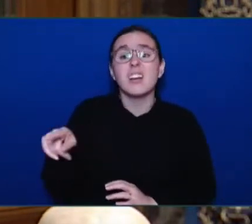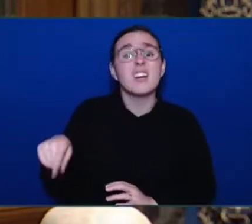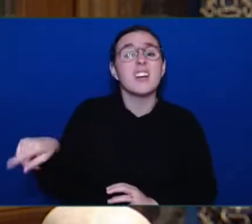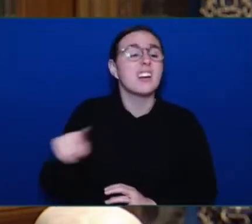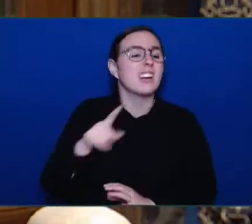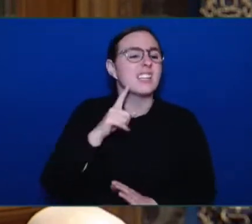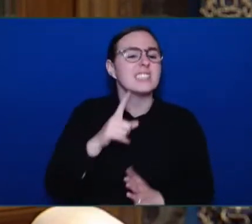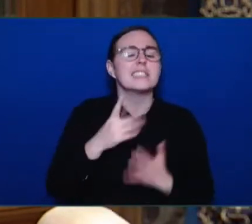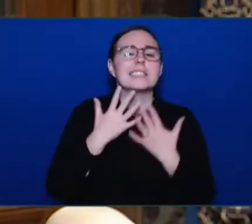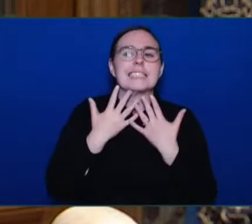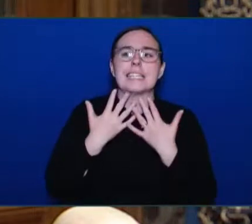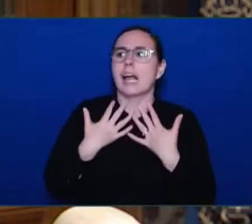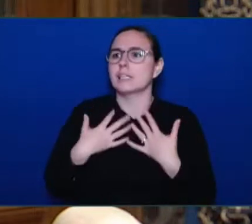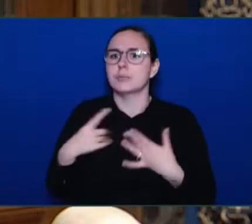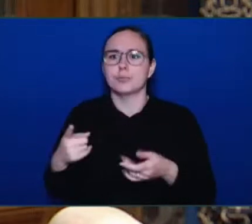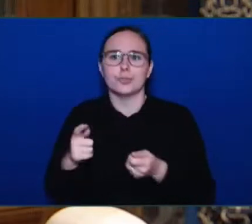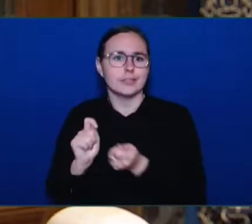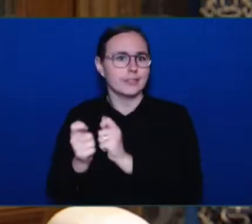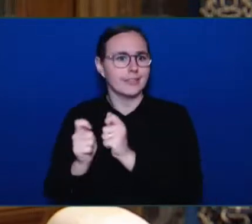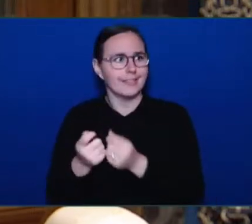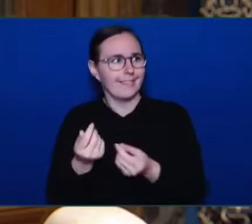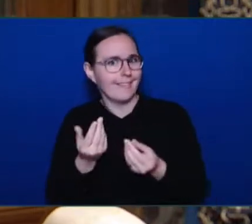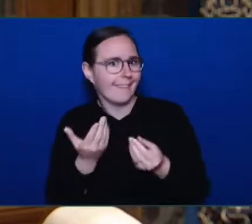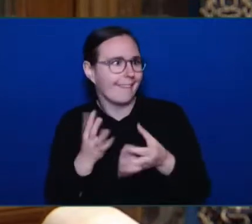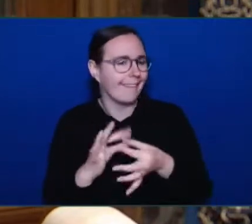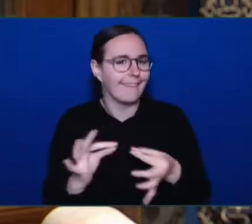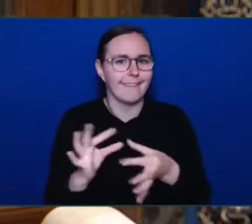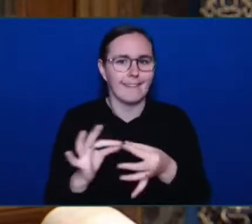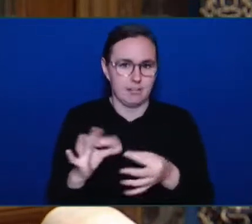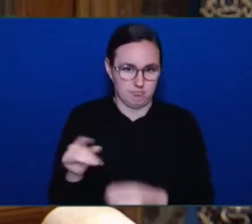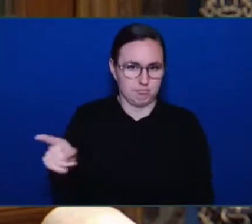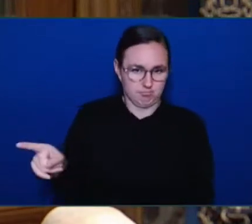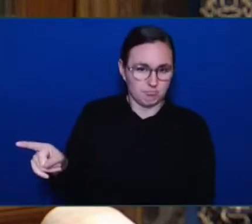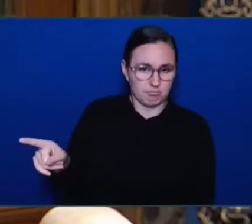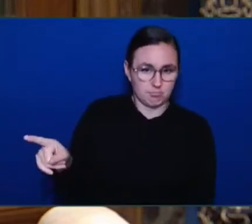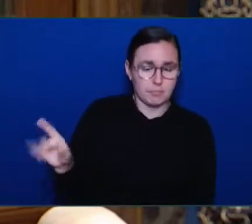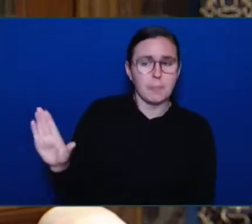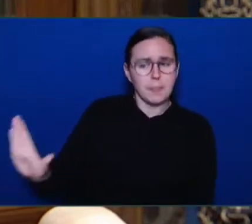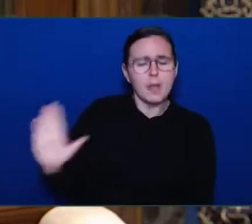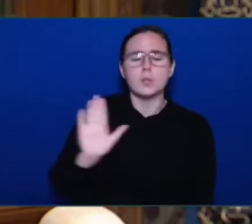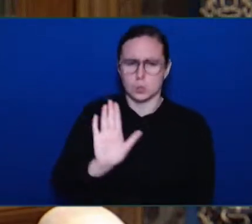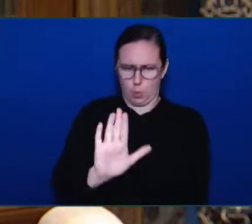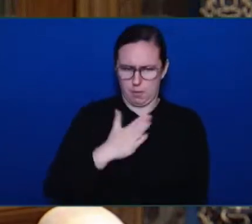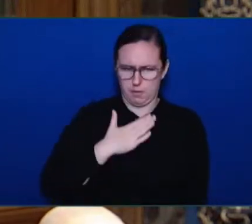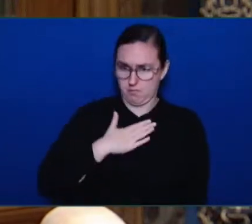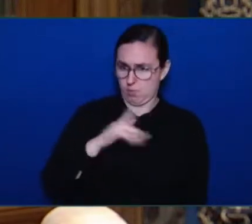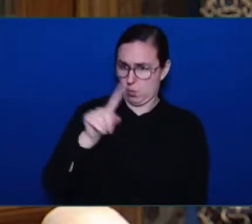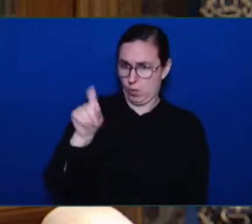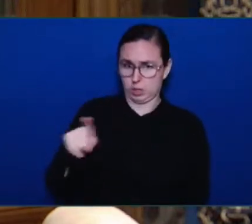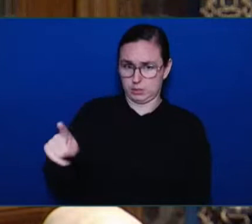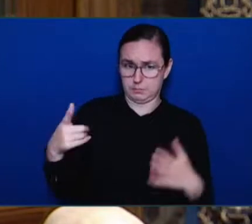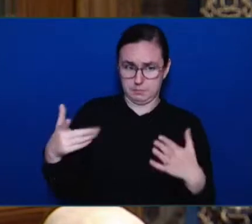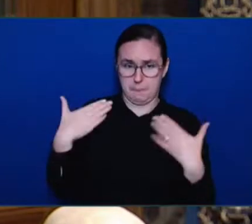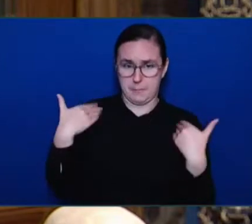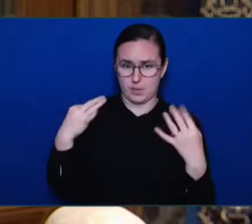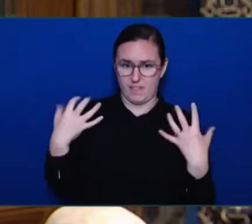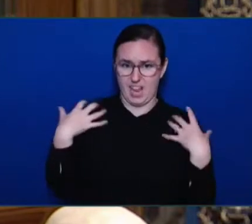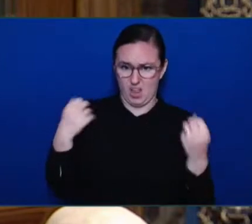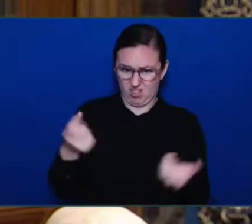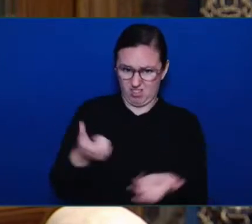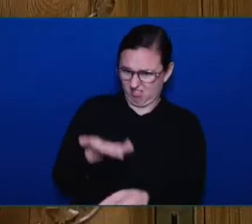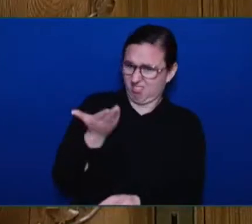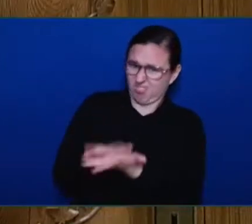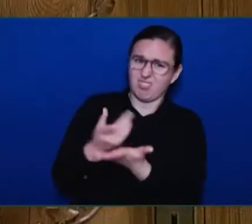In light of this information, how can we trust his word and the word of the provincial health officer?